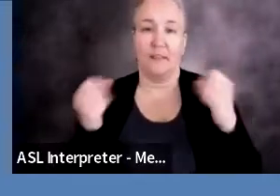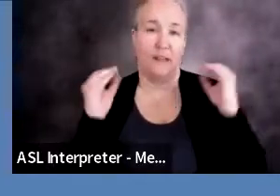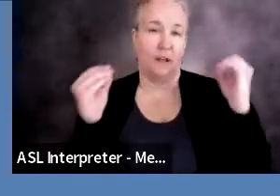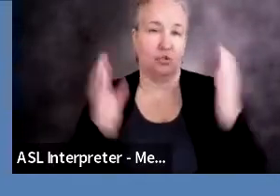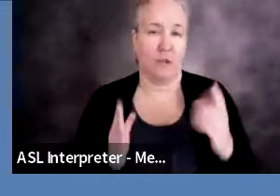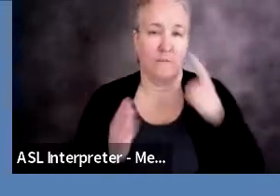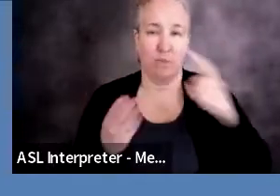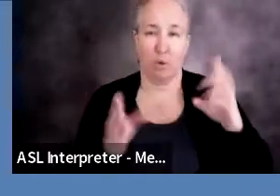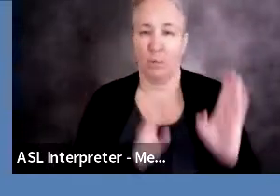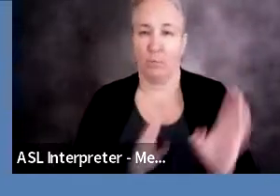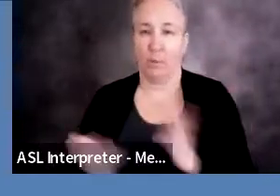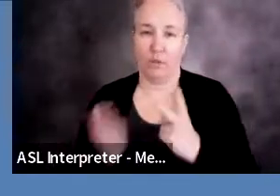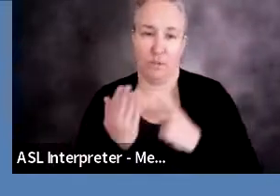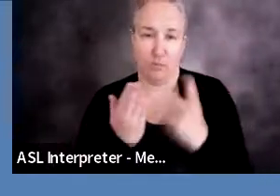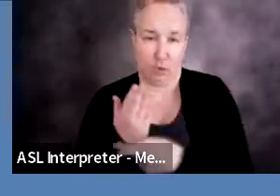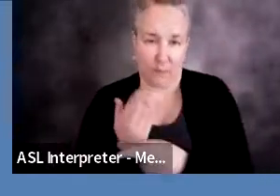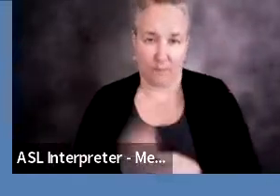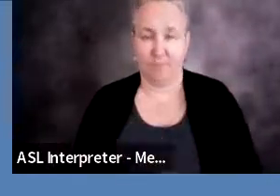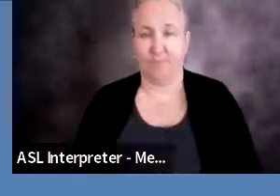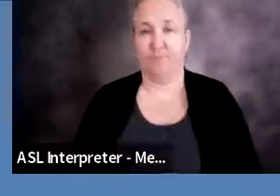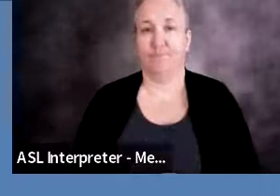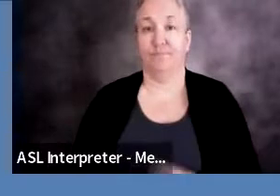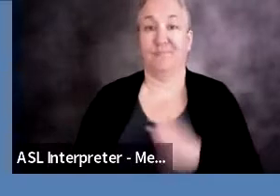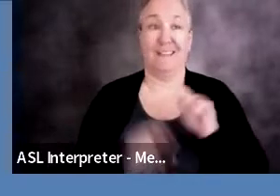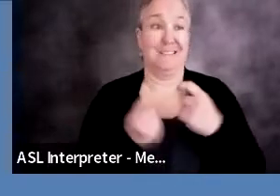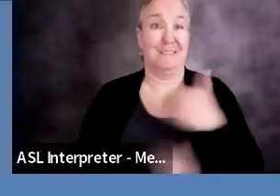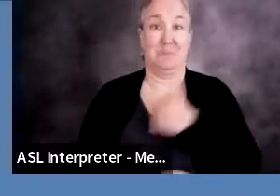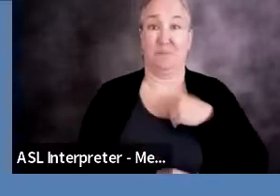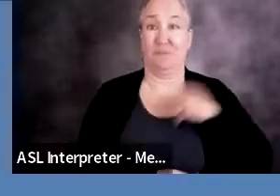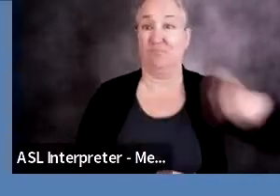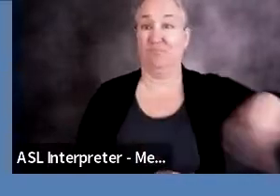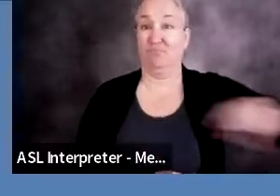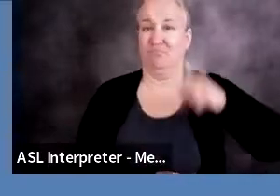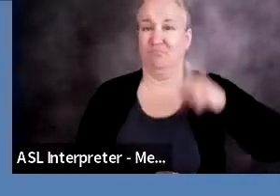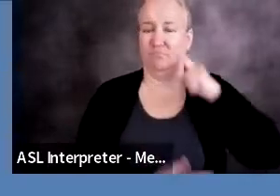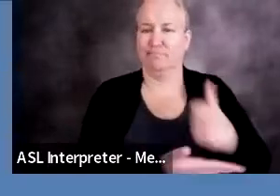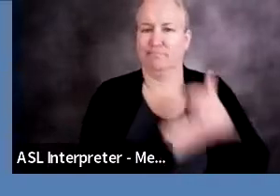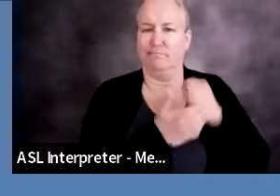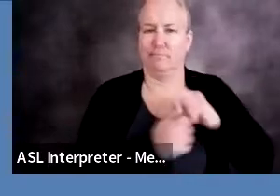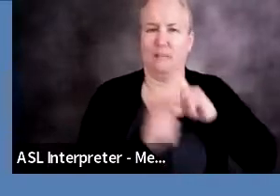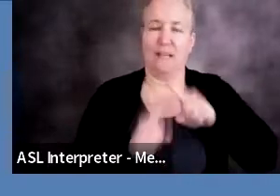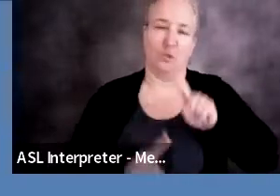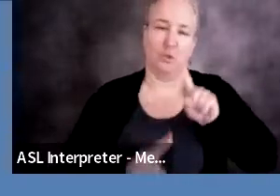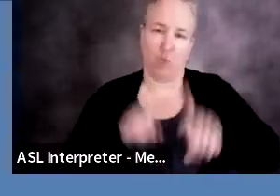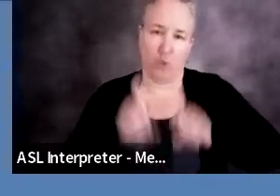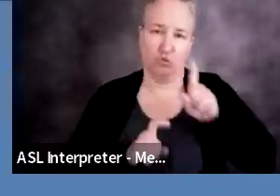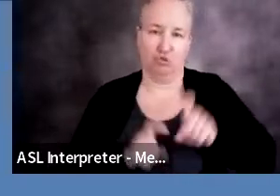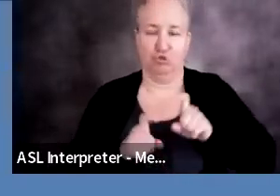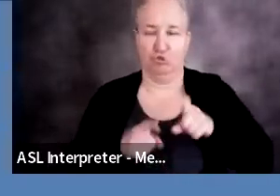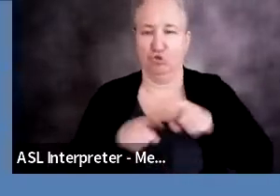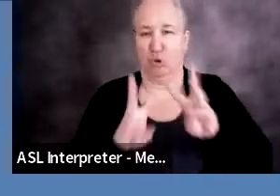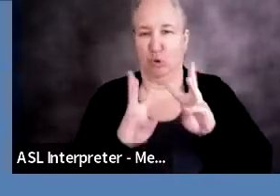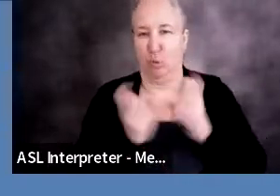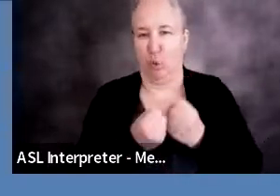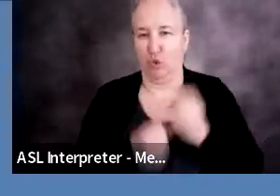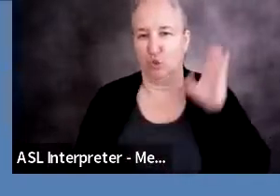Program, and members of our team will be assisting with answering questions throughout the workshop.